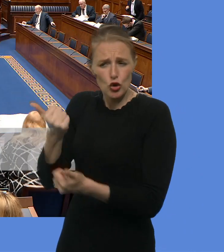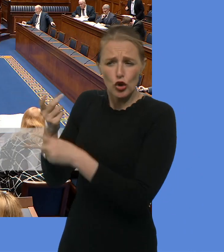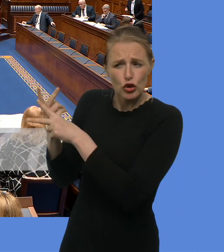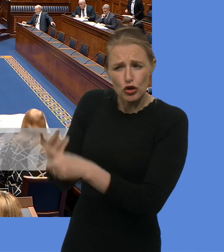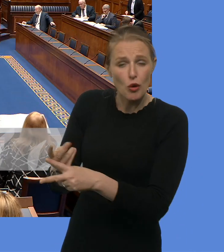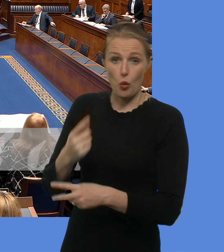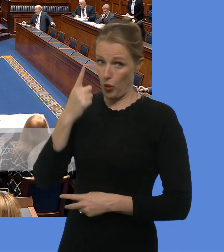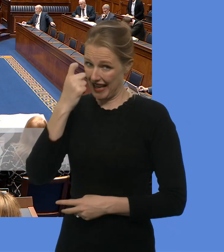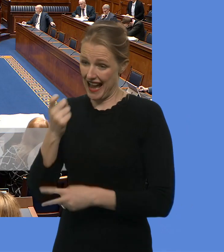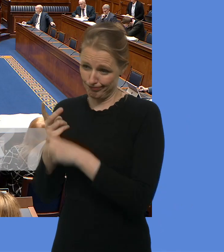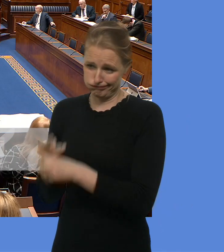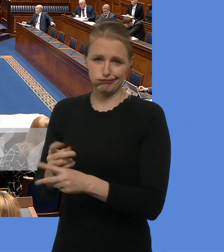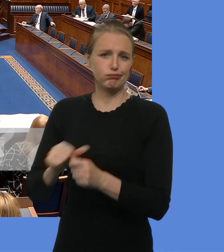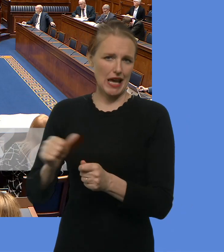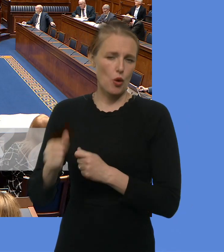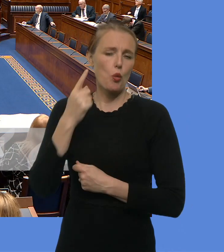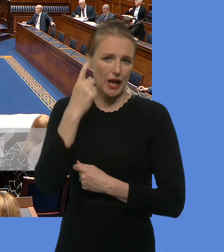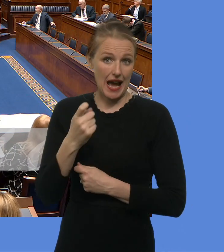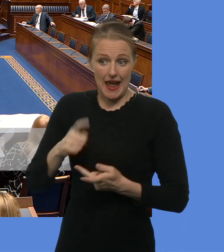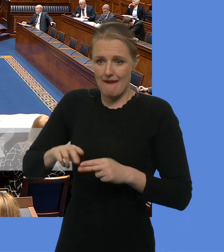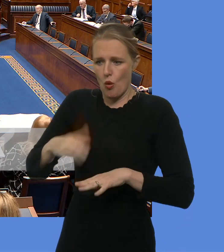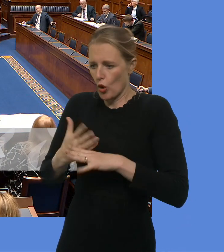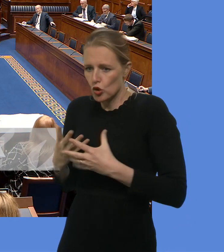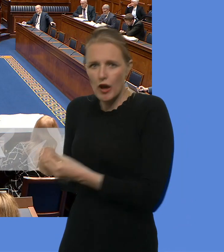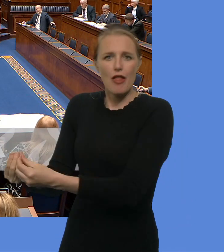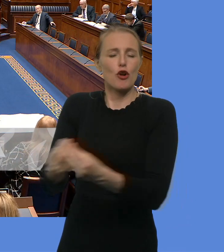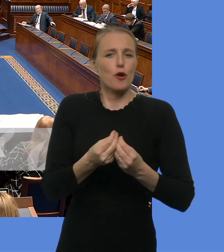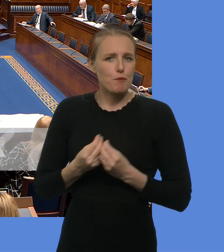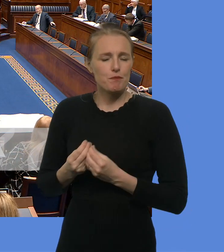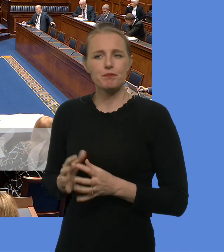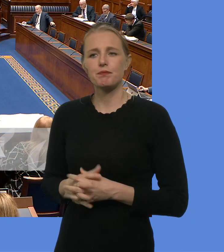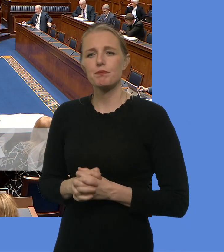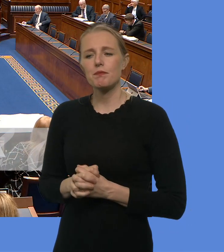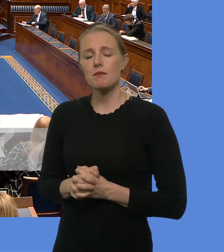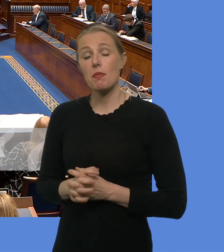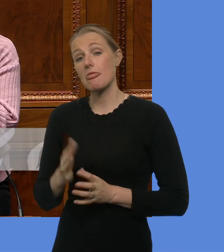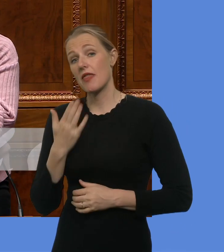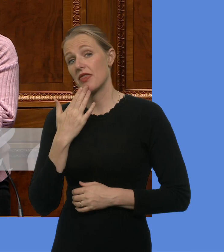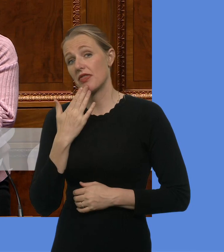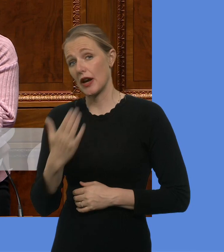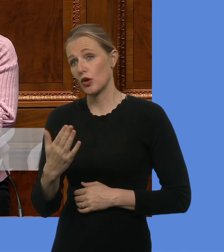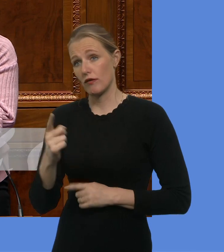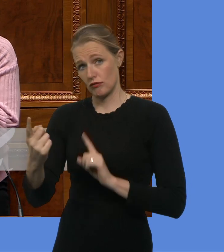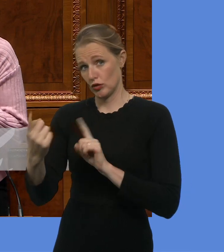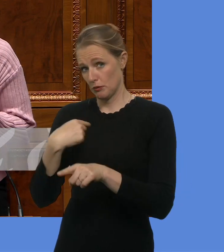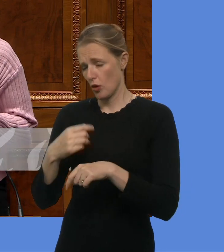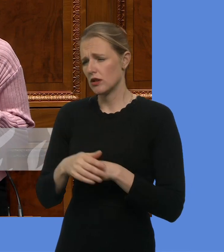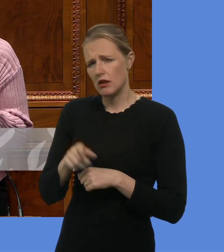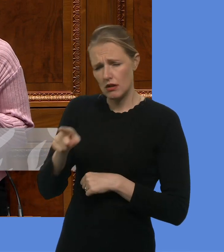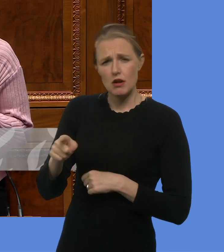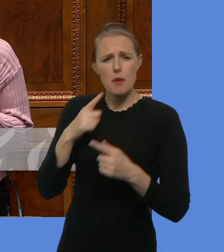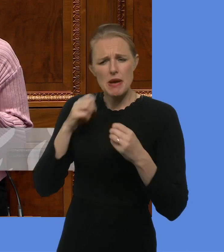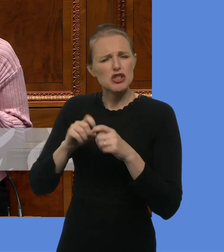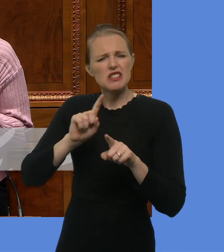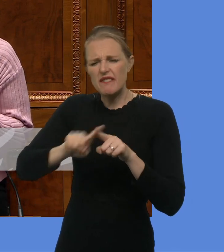Flynn. Thanks very much. I thank the Minister for a response. And I suppose contained within, she had mentioned a lot of those